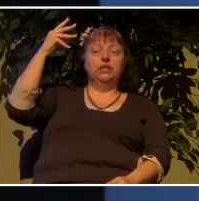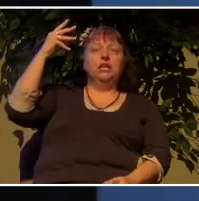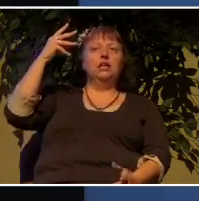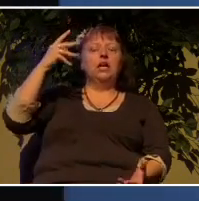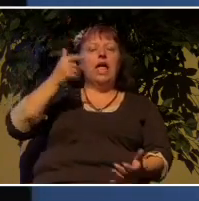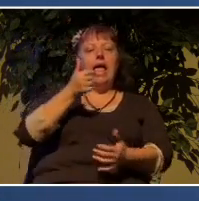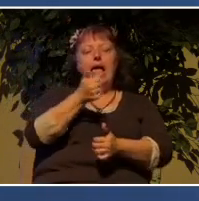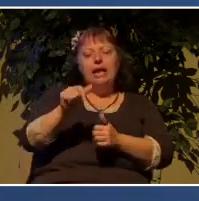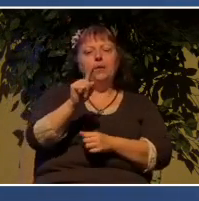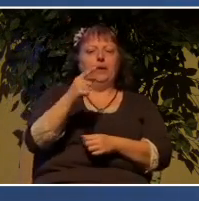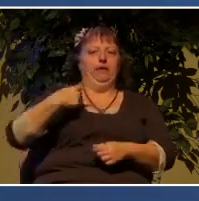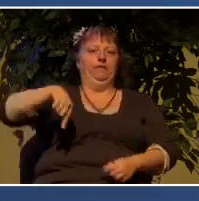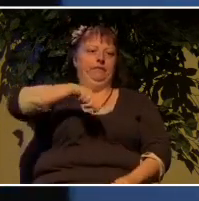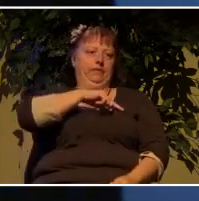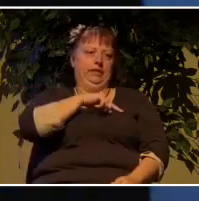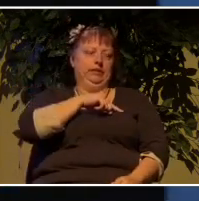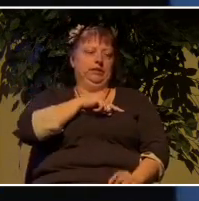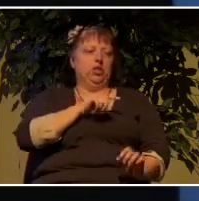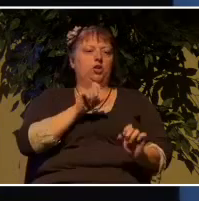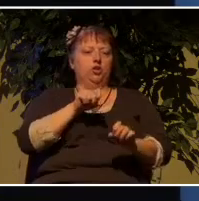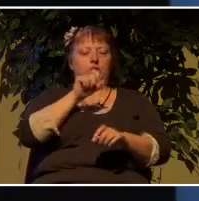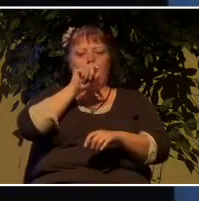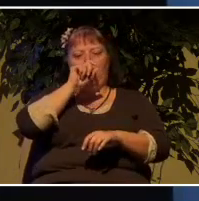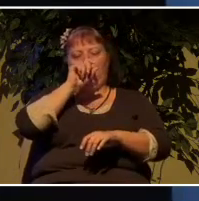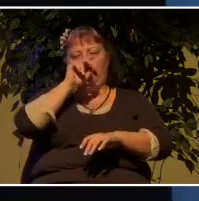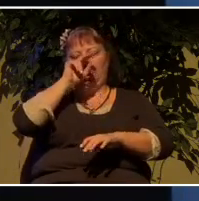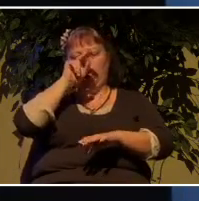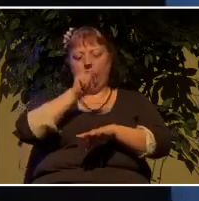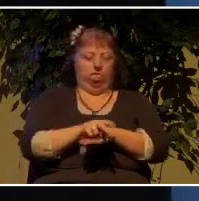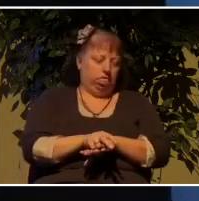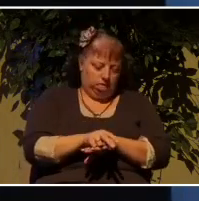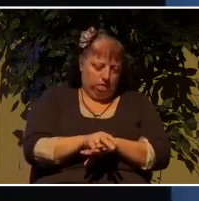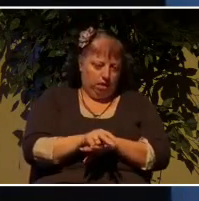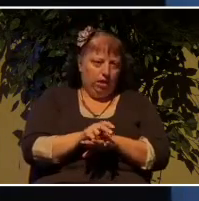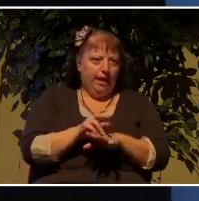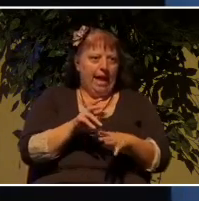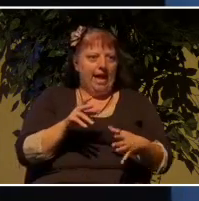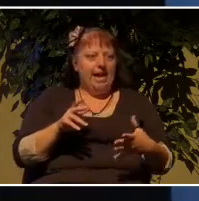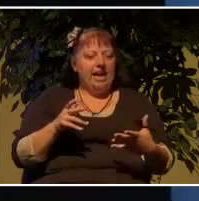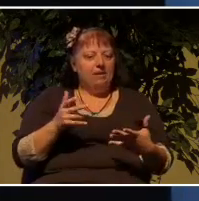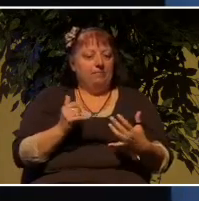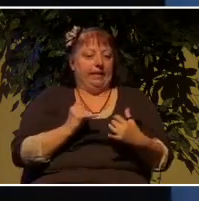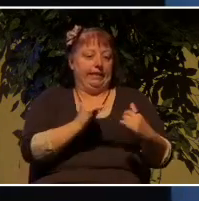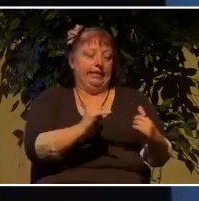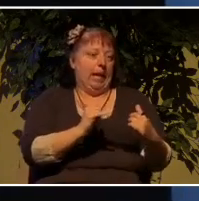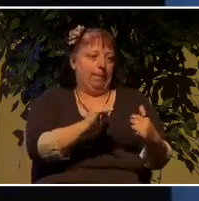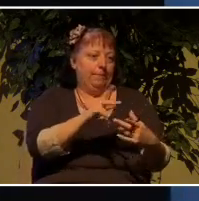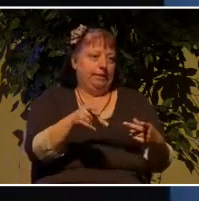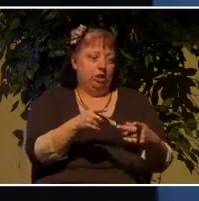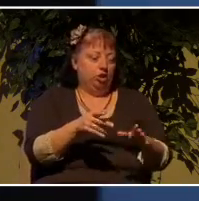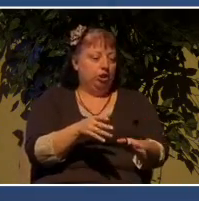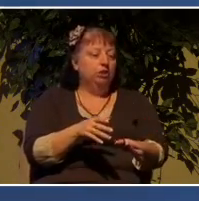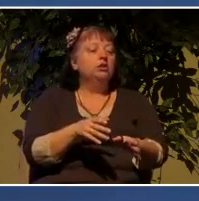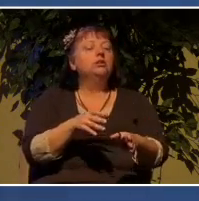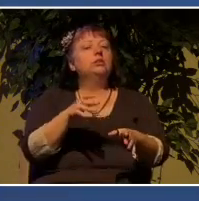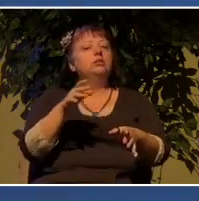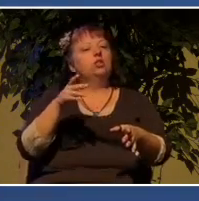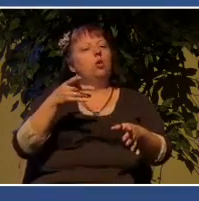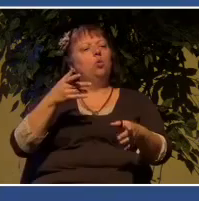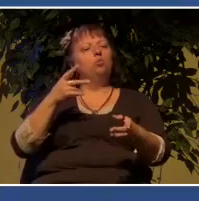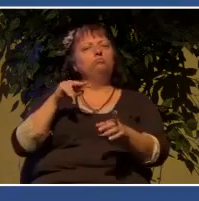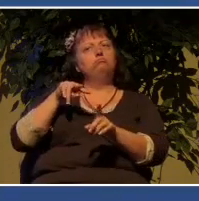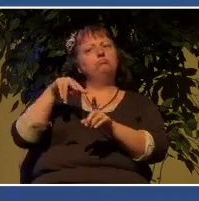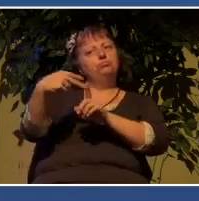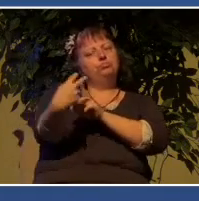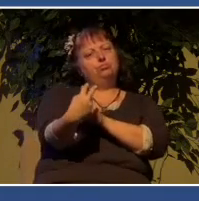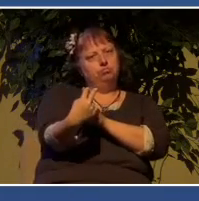her fanny. Do you know that about yourself? It's the grace of God that keeps you standing, believe you me. So put yourself in other